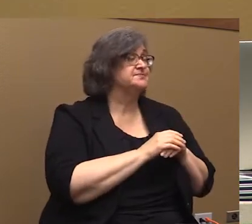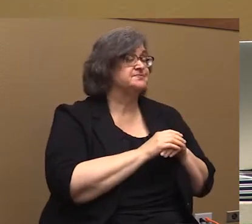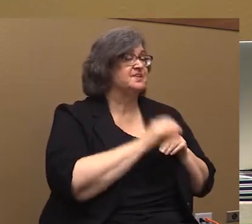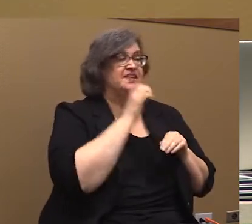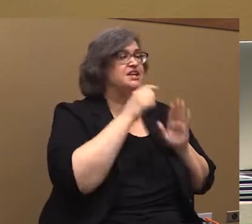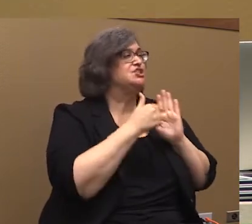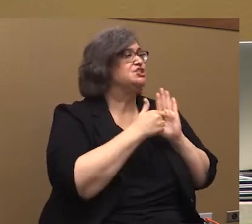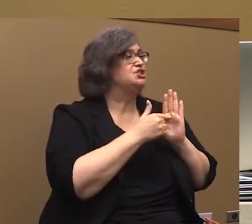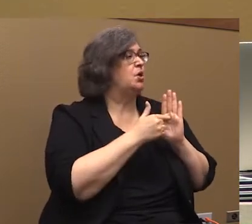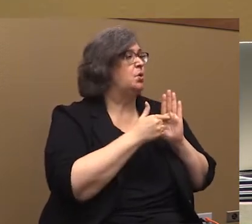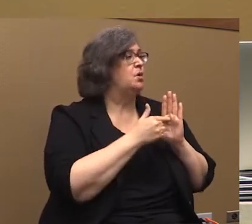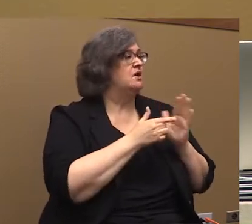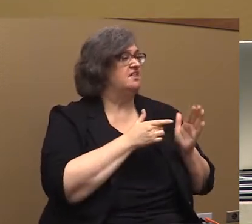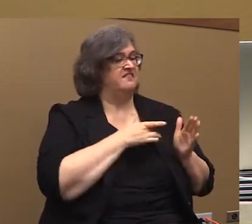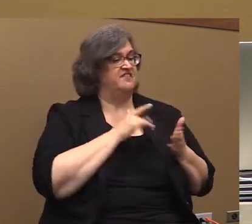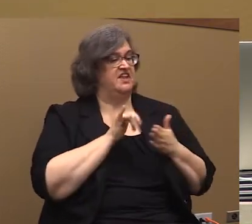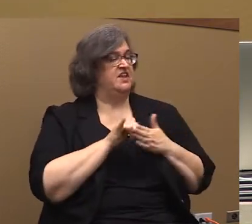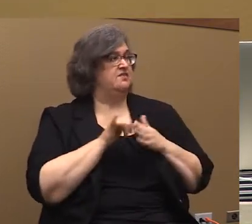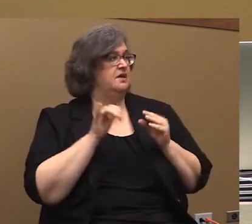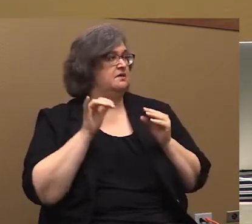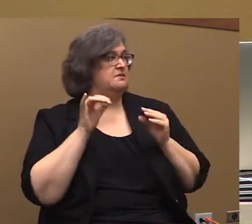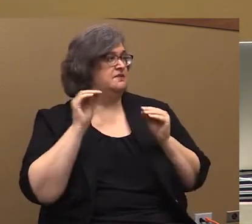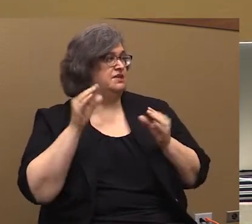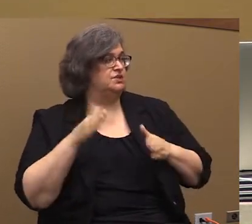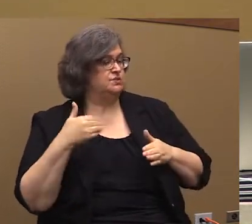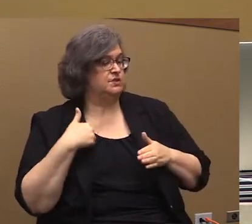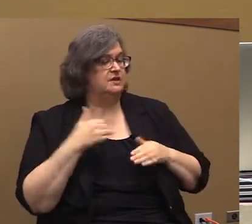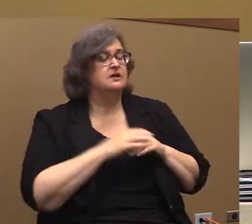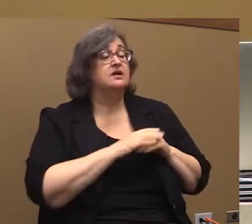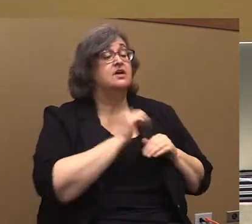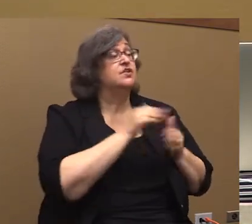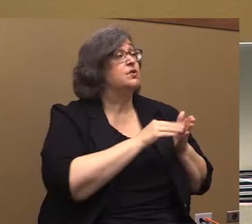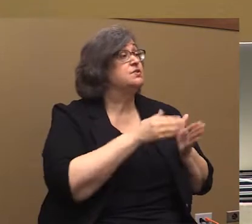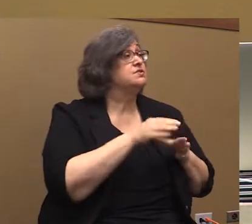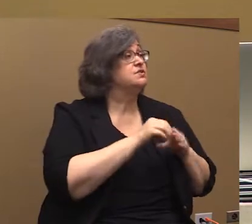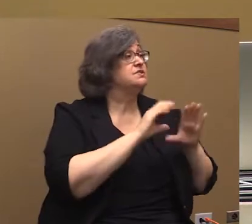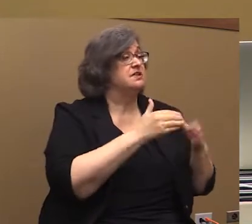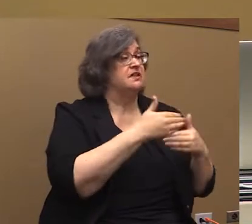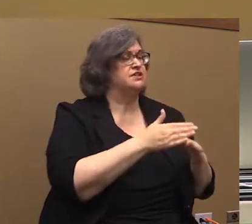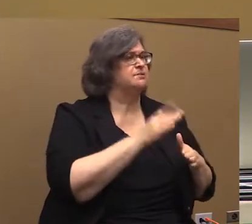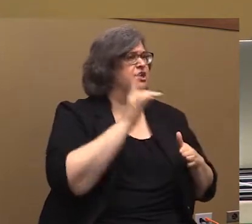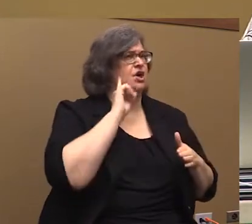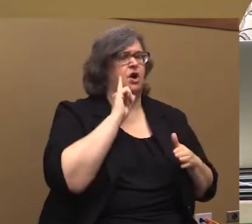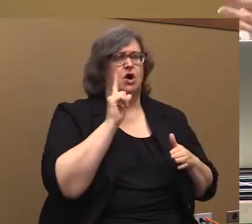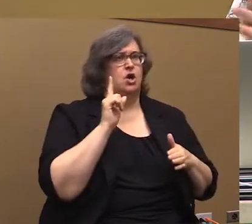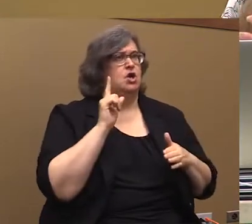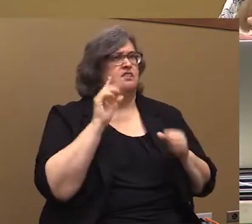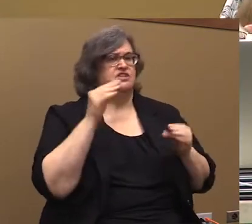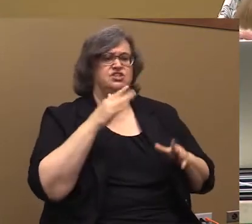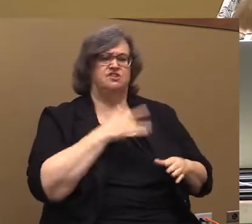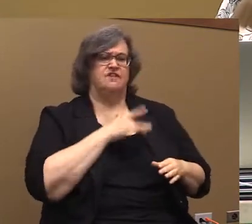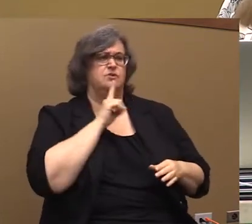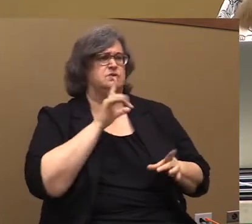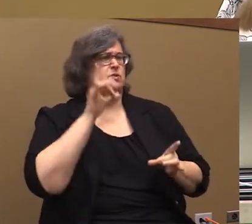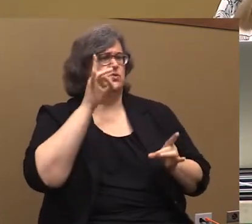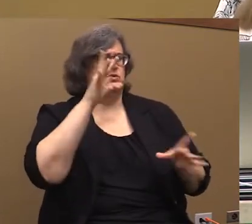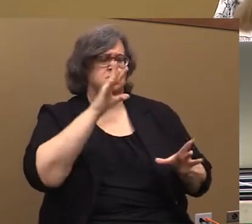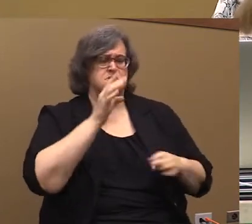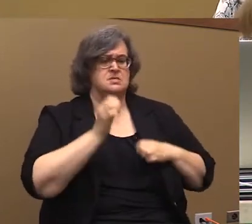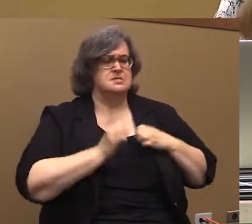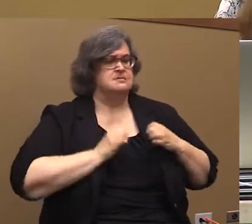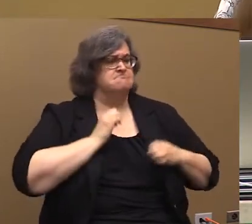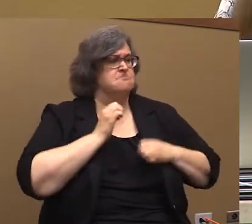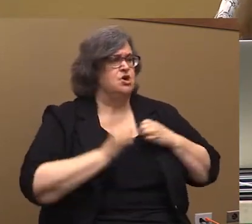a matter-of-fact way. So that the other students in the classroom heard